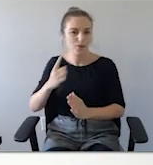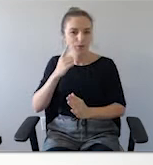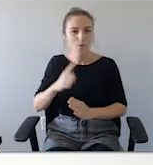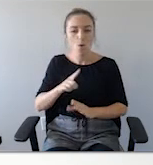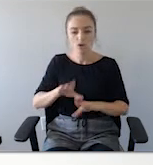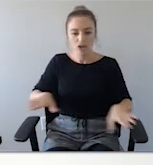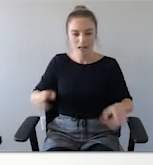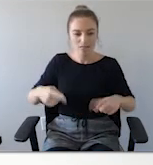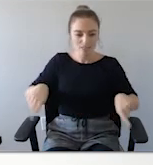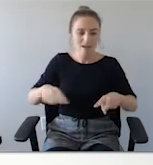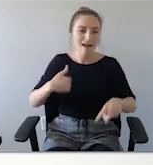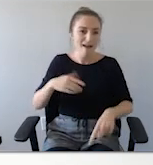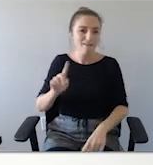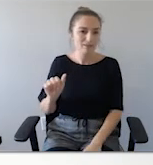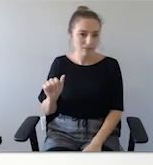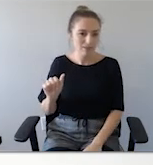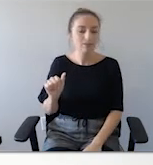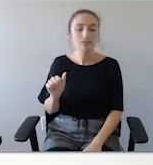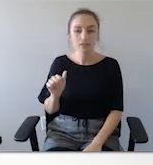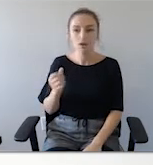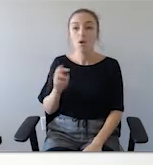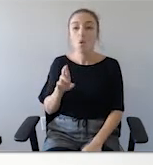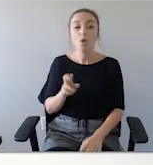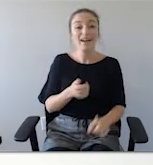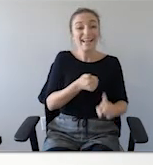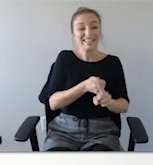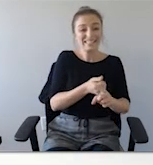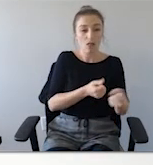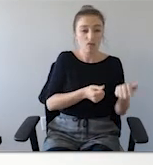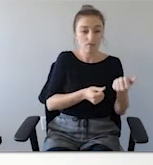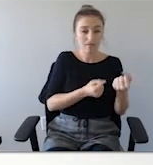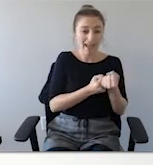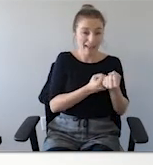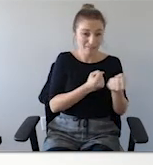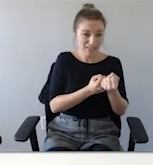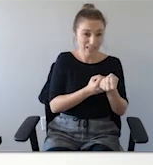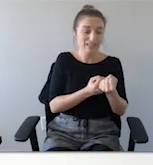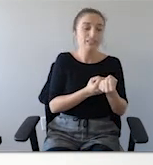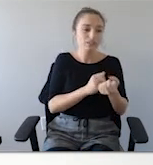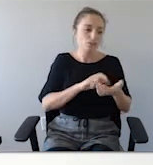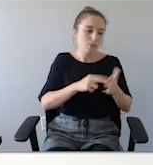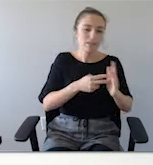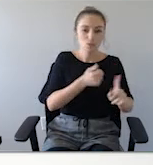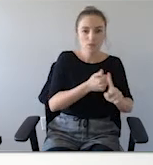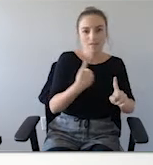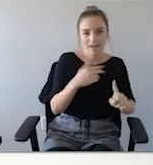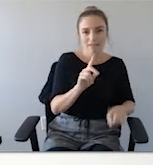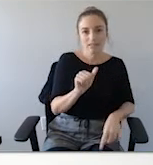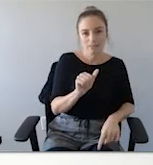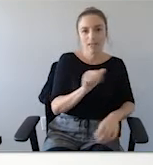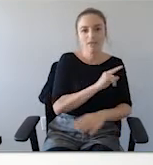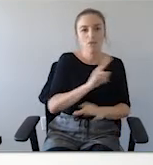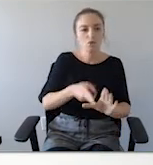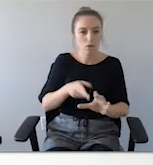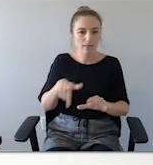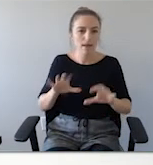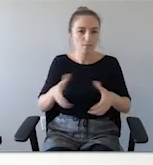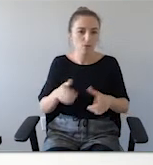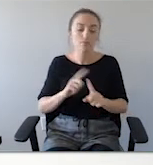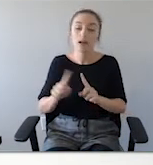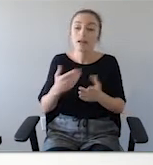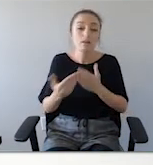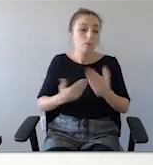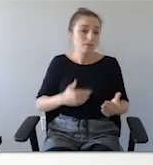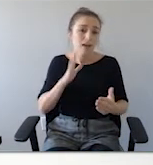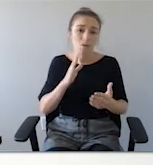a self-advocate, so a person with a developmental disability yourself, to get into that program. I cannot say enough about how fabulous it is, and I will share that